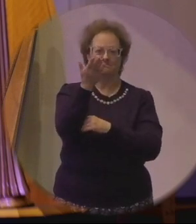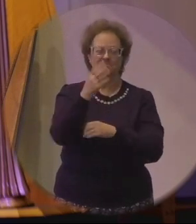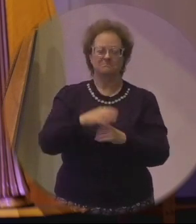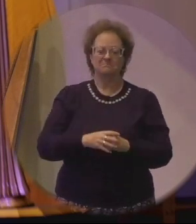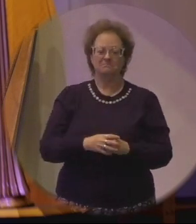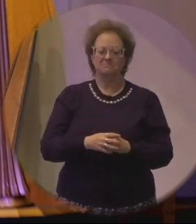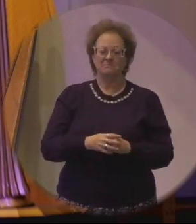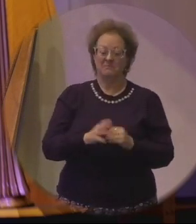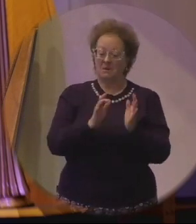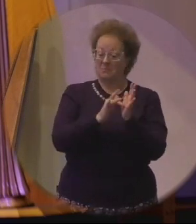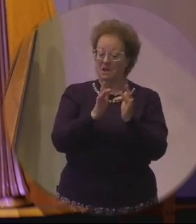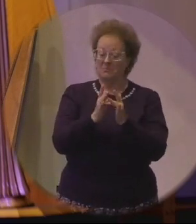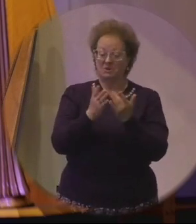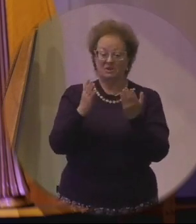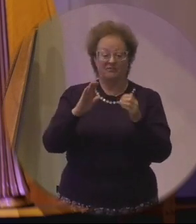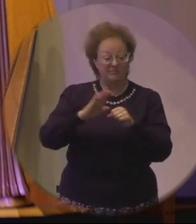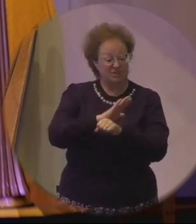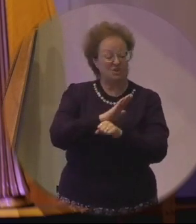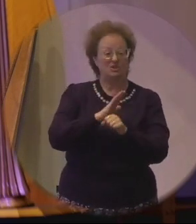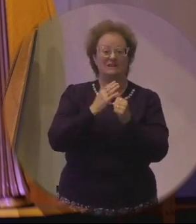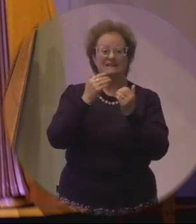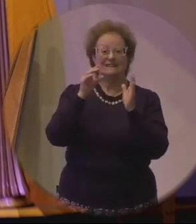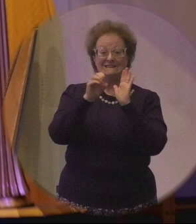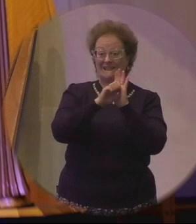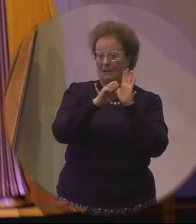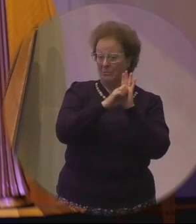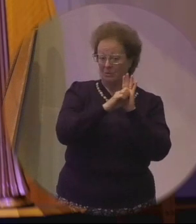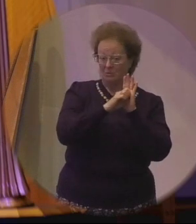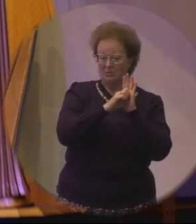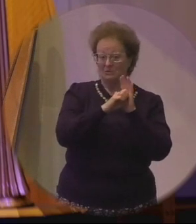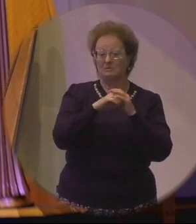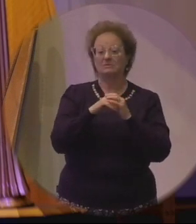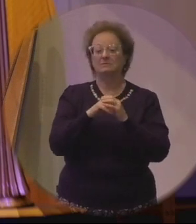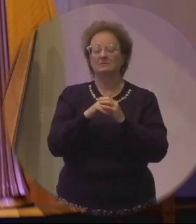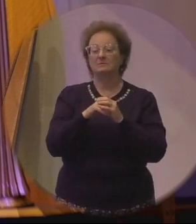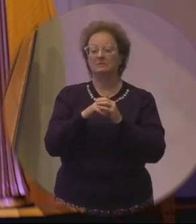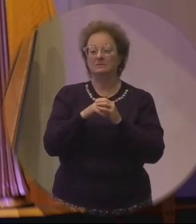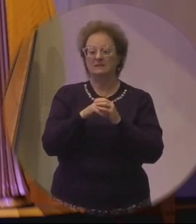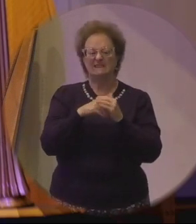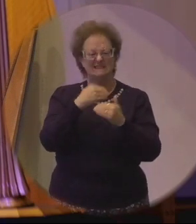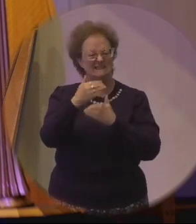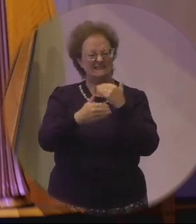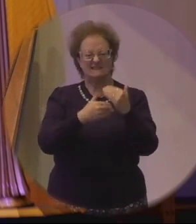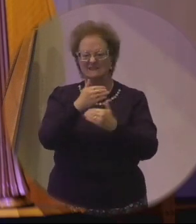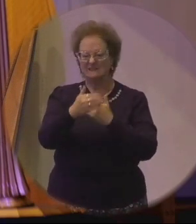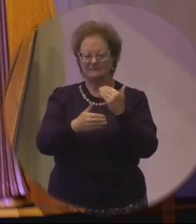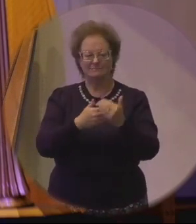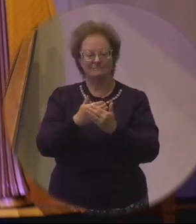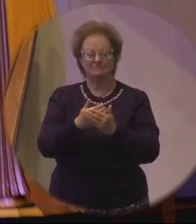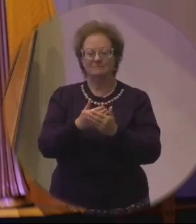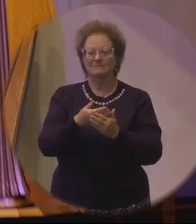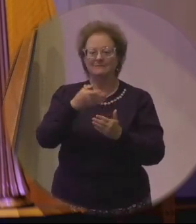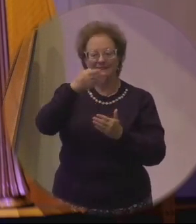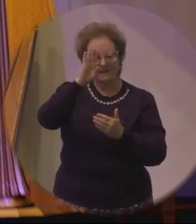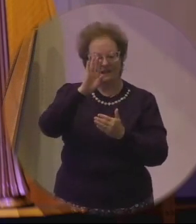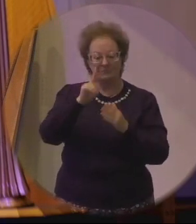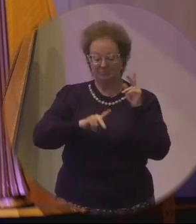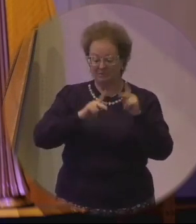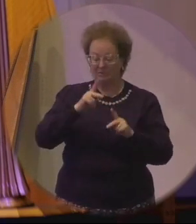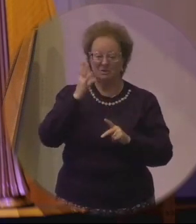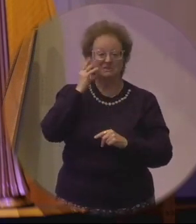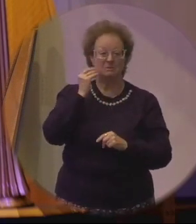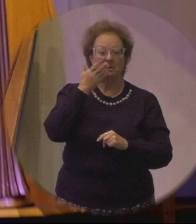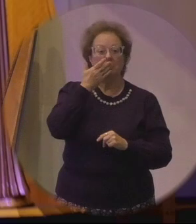at the Bible, it's full of examples of that truth. We see one situation after another where one of God's people is facing